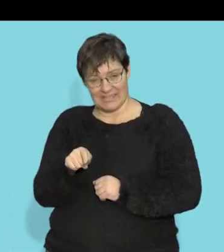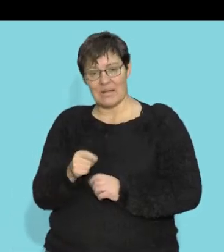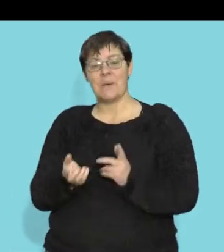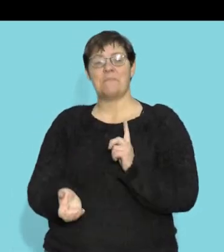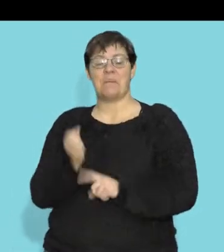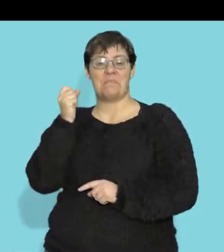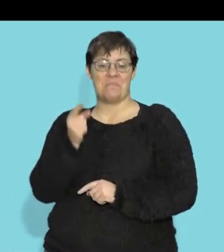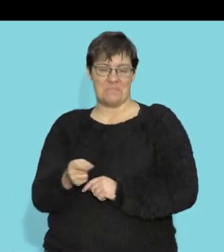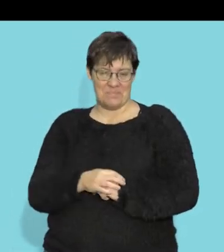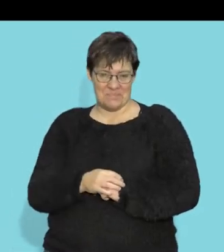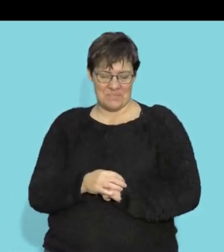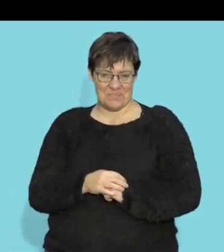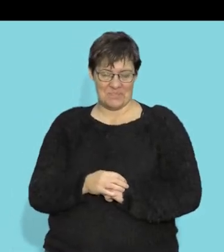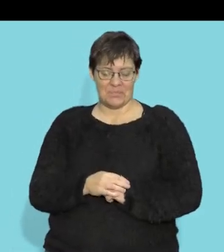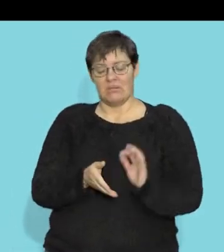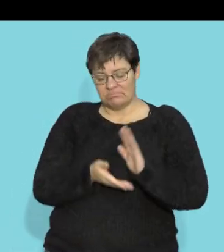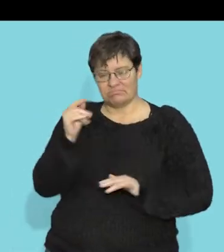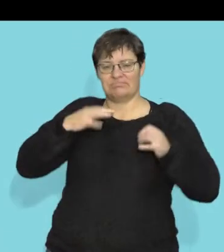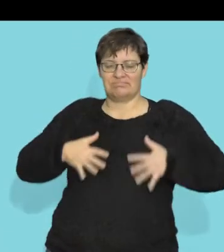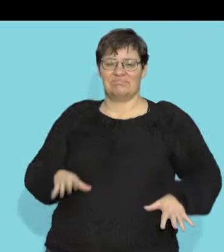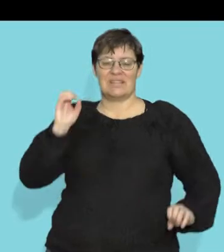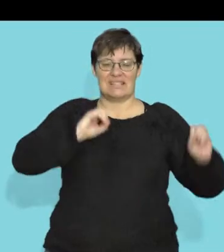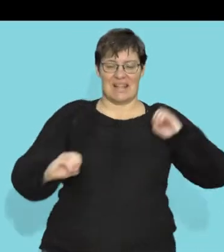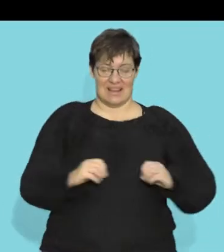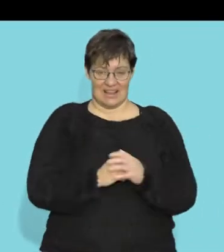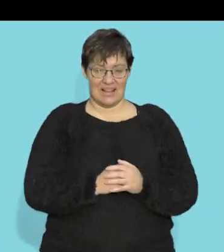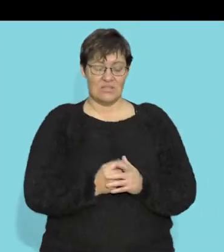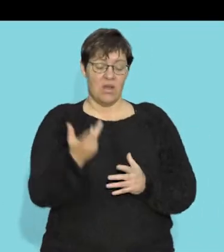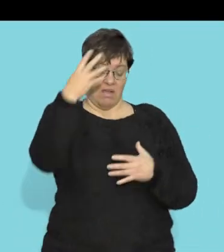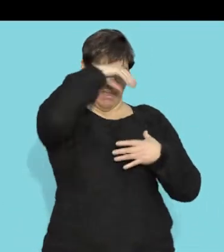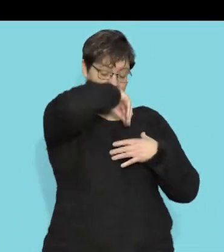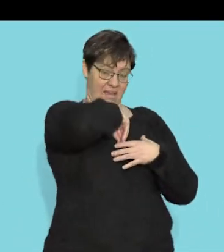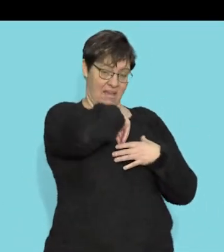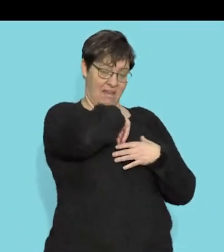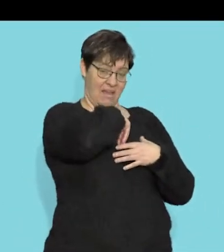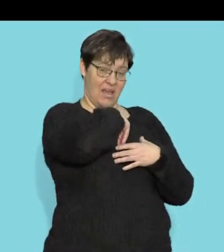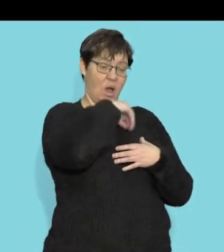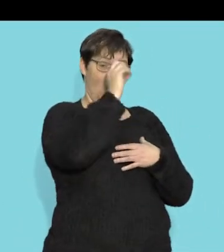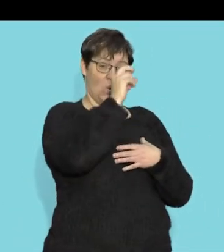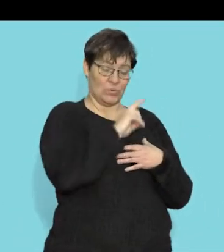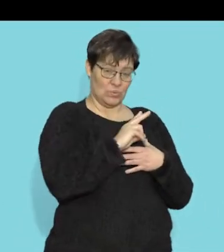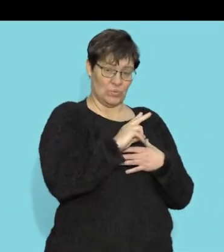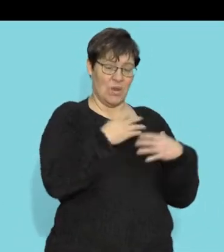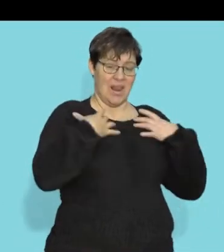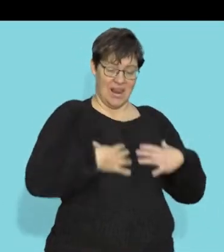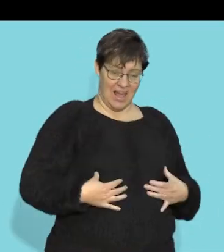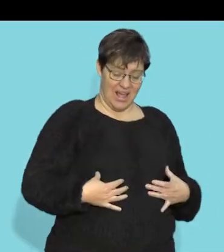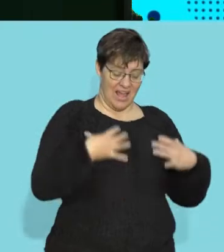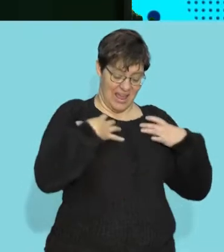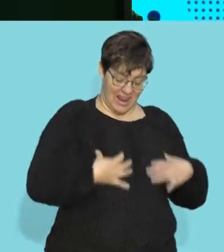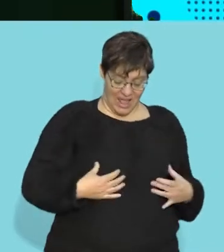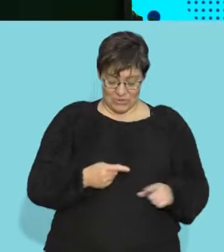is going to now go to the cells. So oxygen moved into the lungs, from the lungs into the